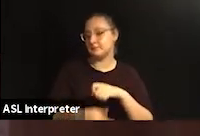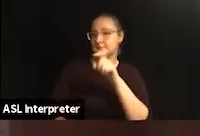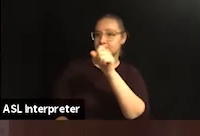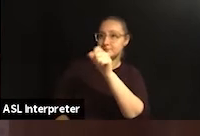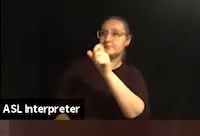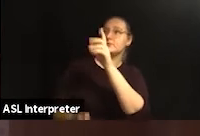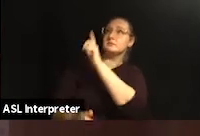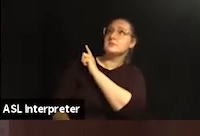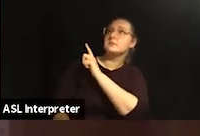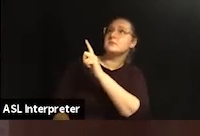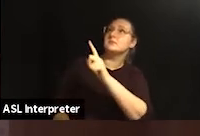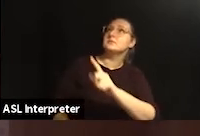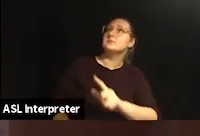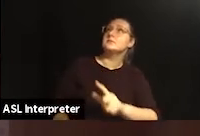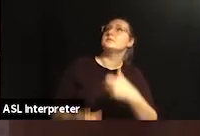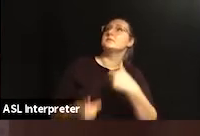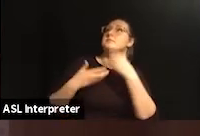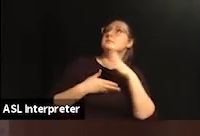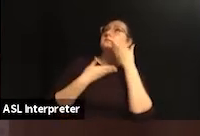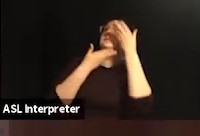lift them to the